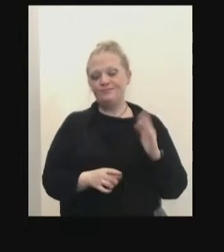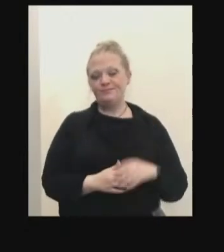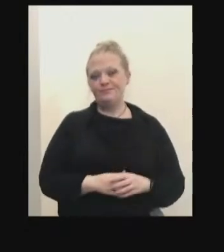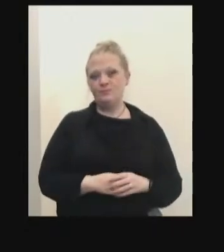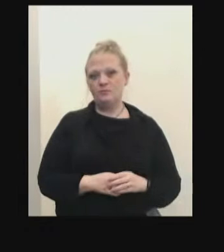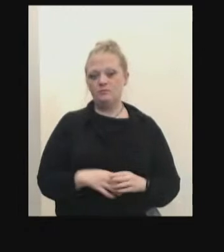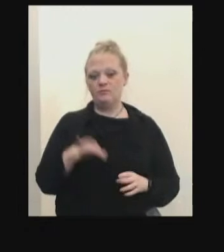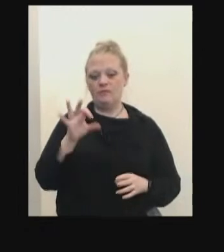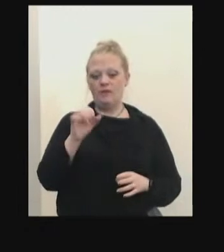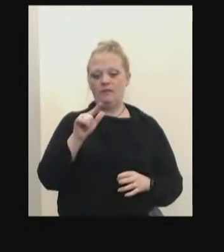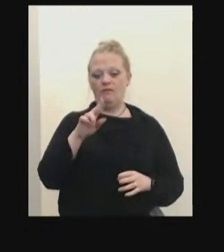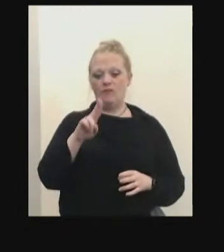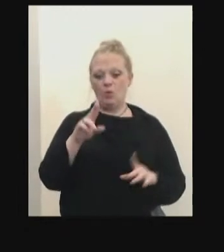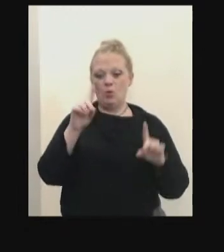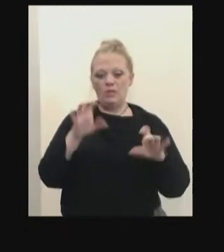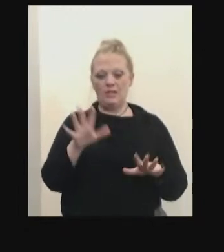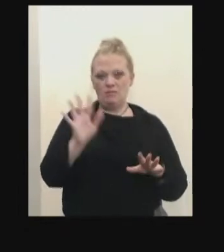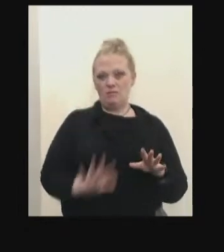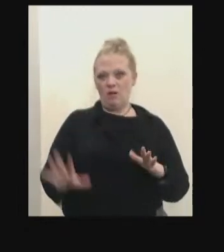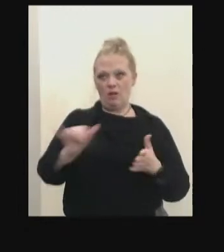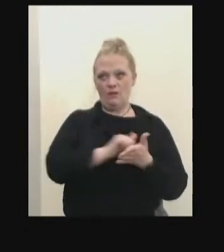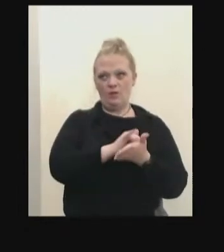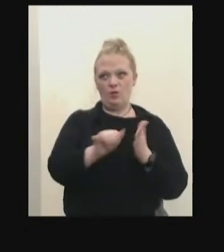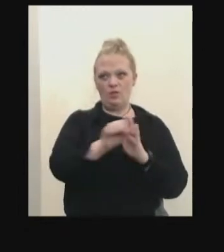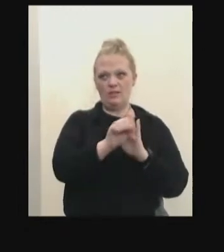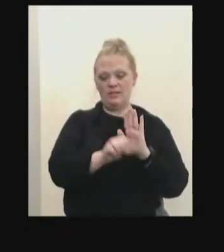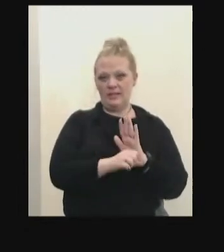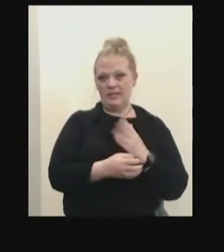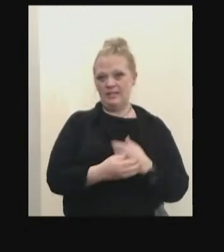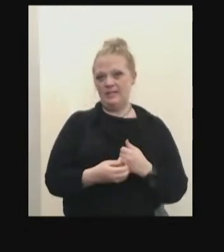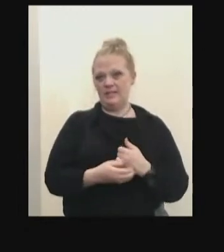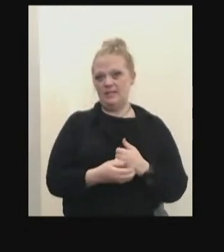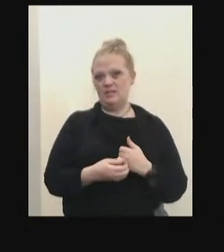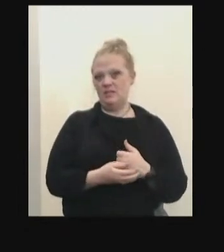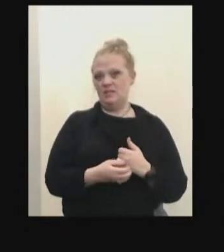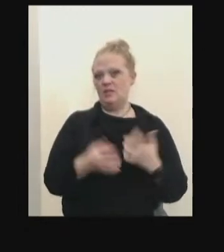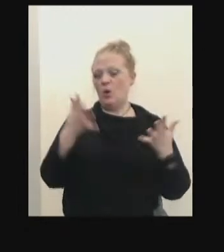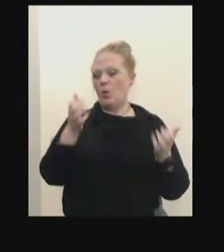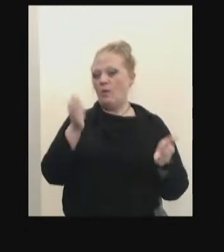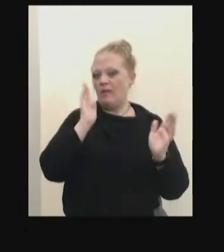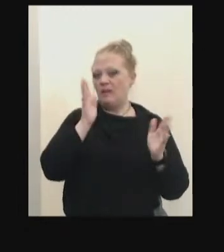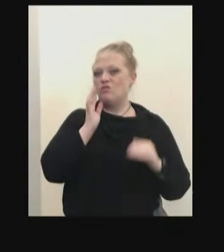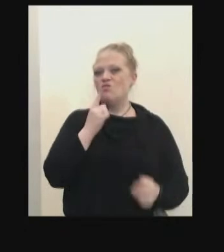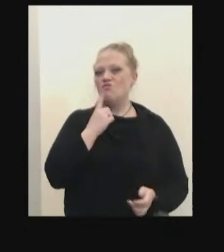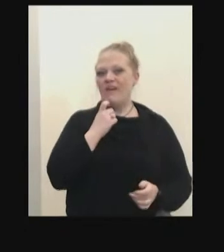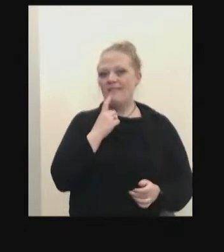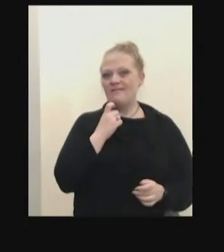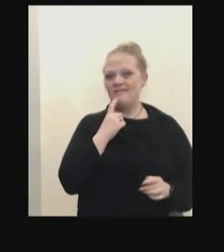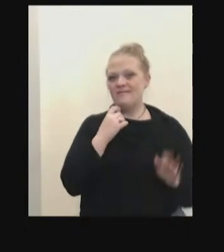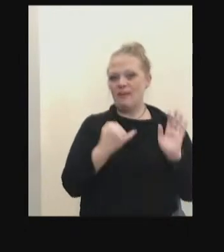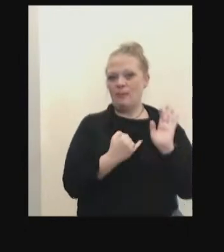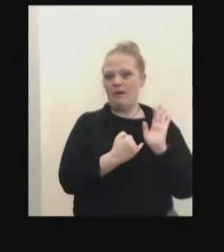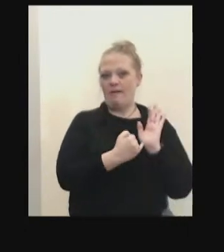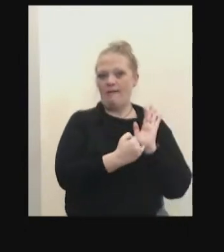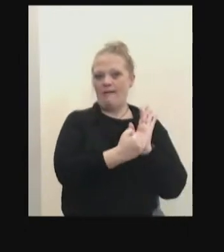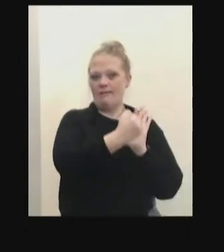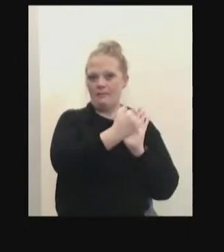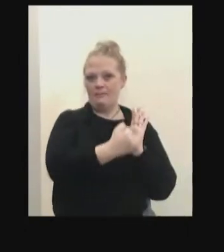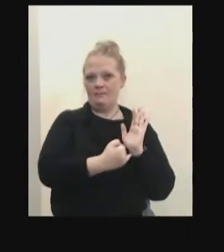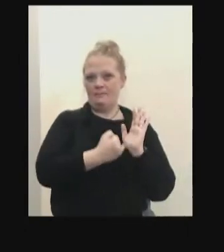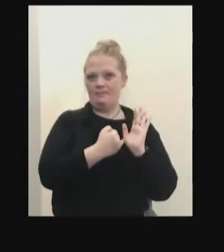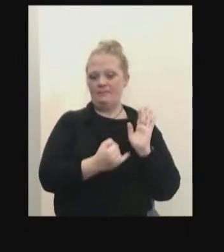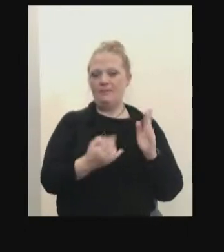influenza tests throughout New York State. And I want to bring your attention to the red line, which is looking at the number of